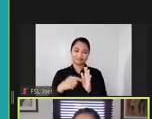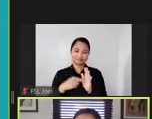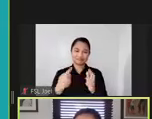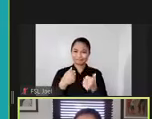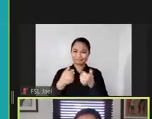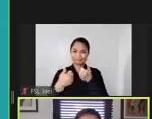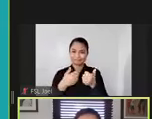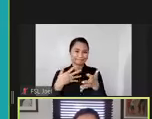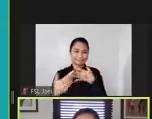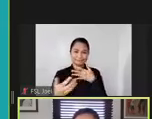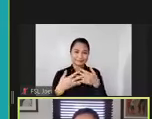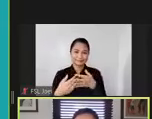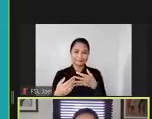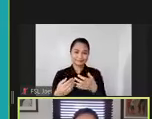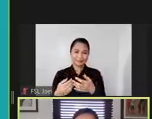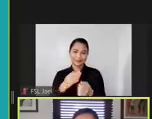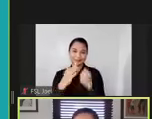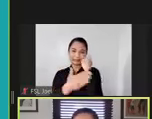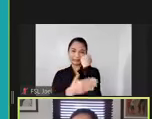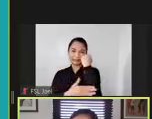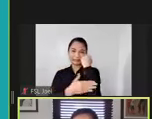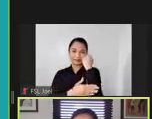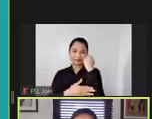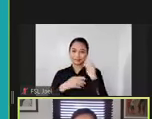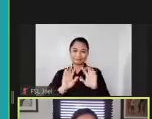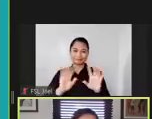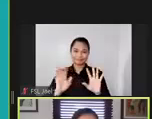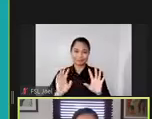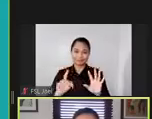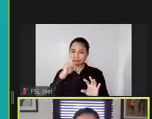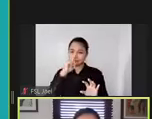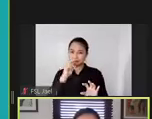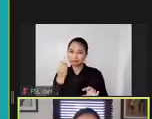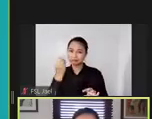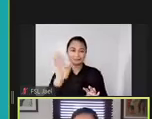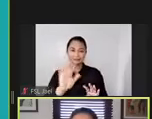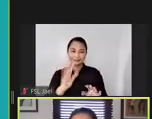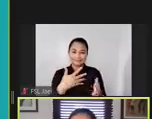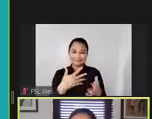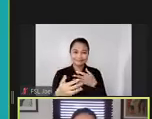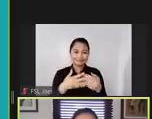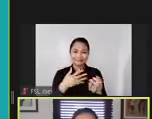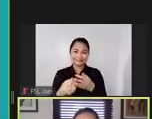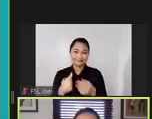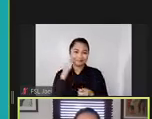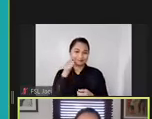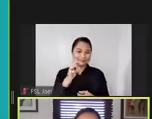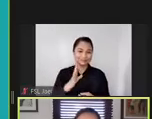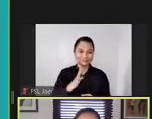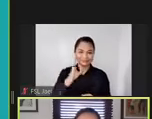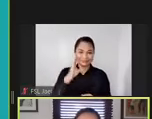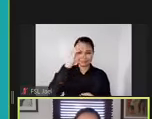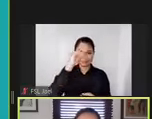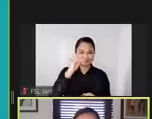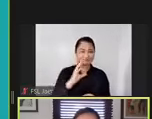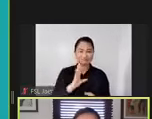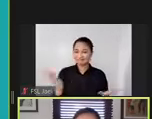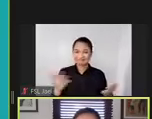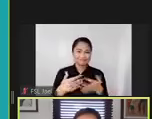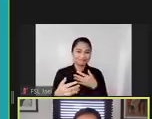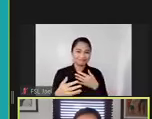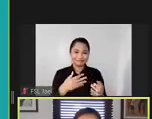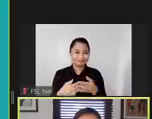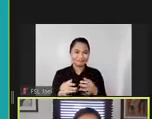man or a woman, you're all in the Olympic Village sharing that space and meeting each other and making friends. The